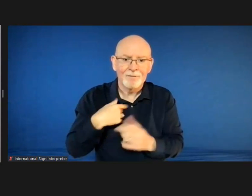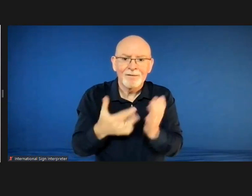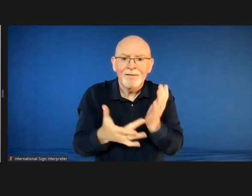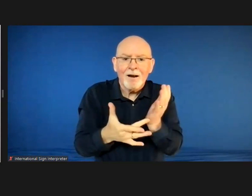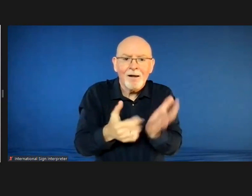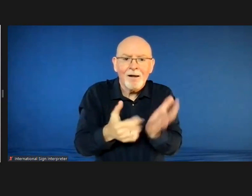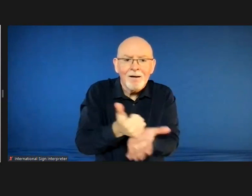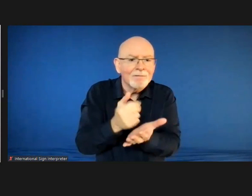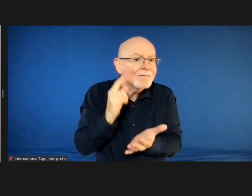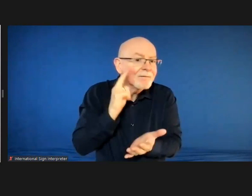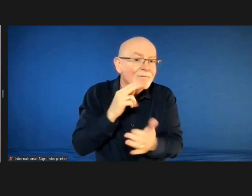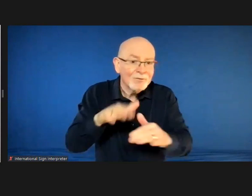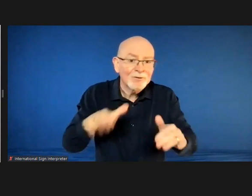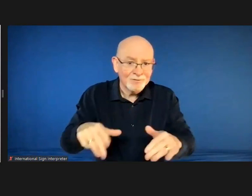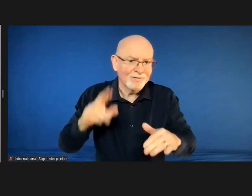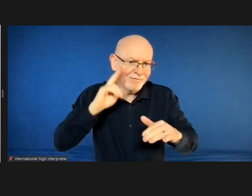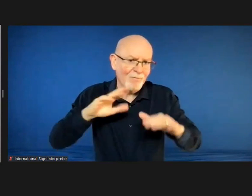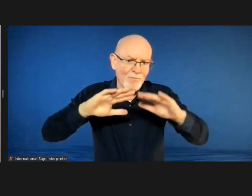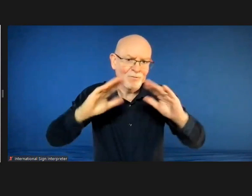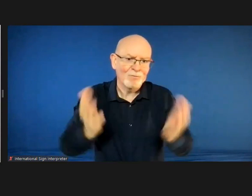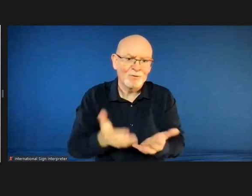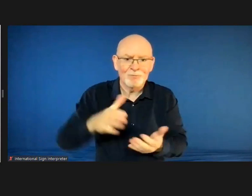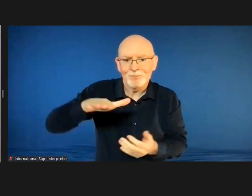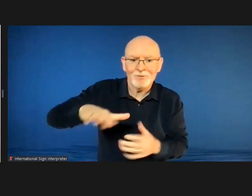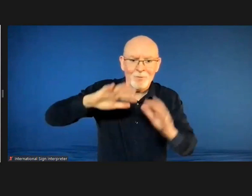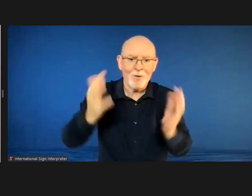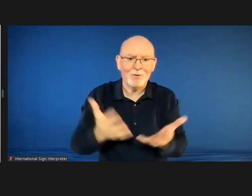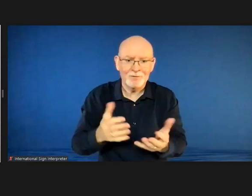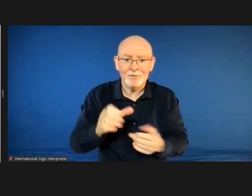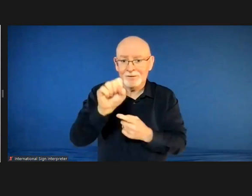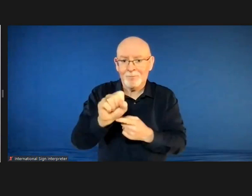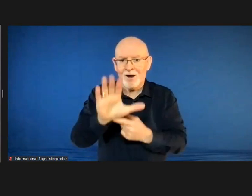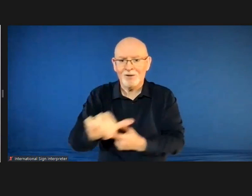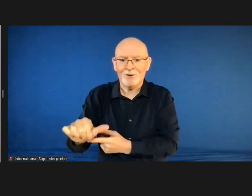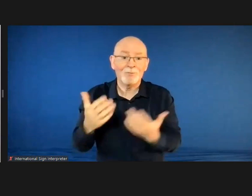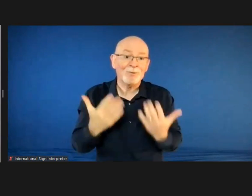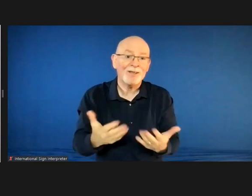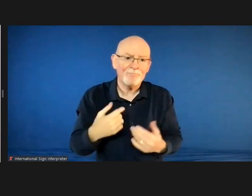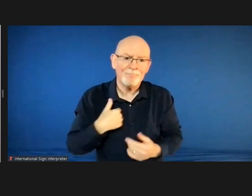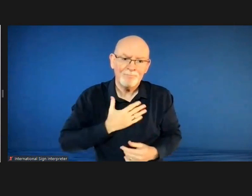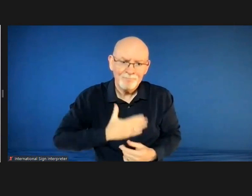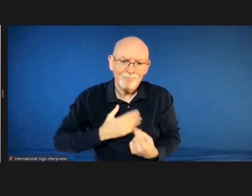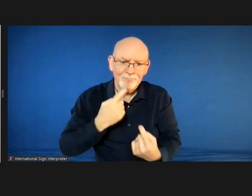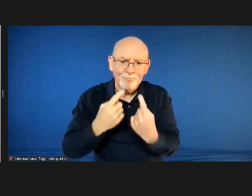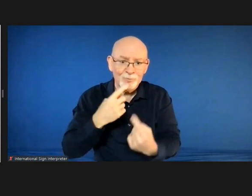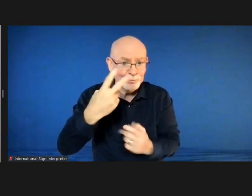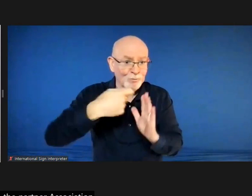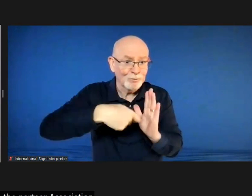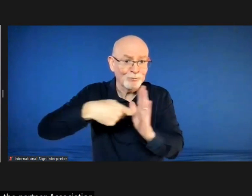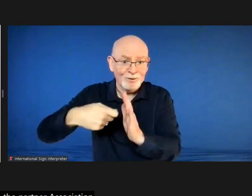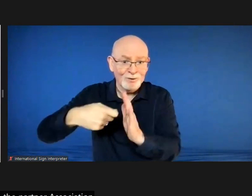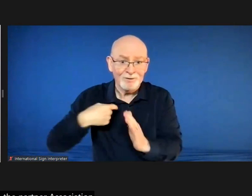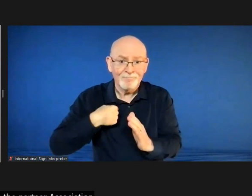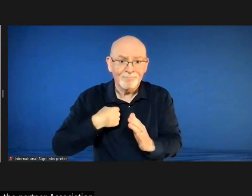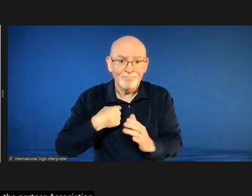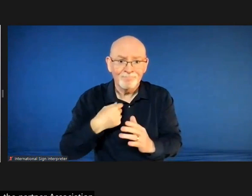the Partner Association of People with Disabilities on developing model schools. The villages in India are so